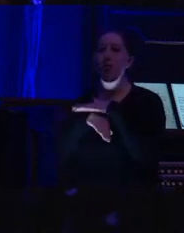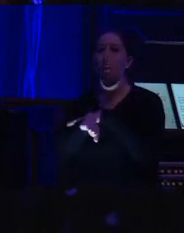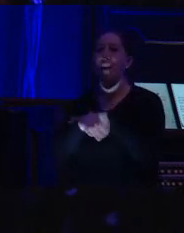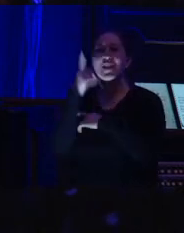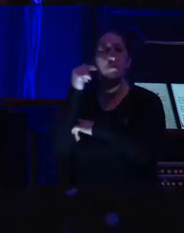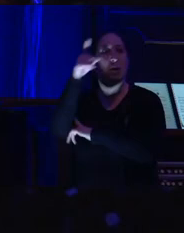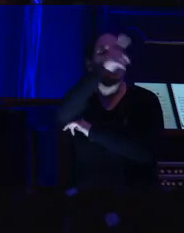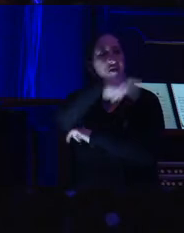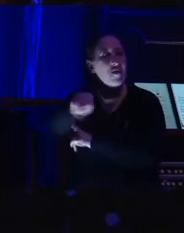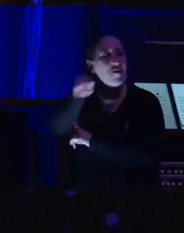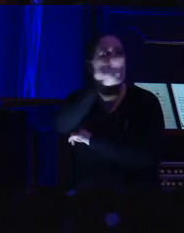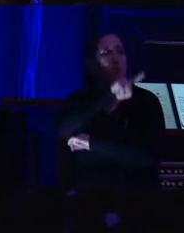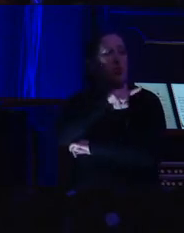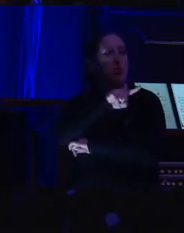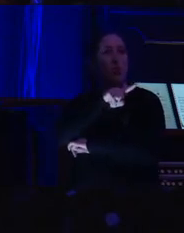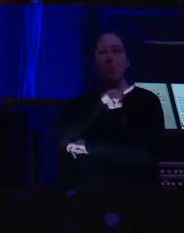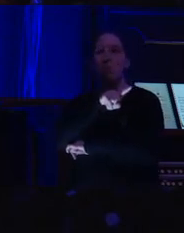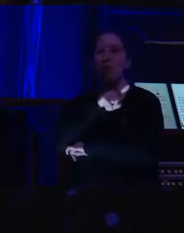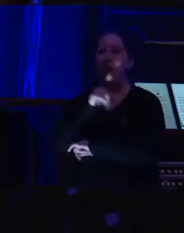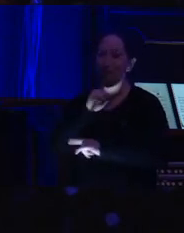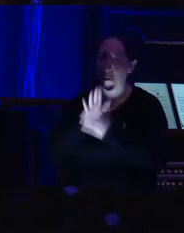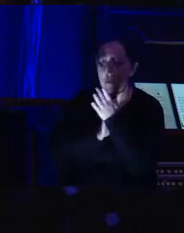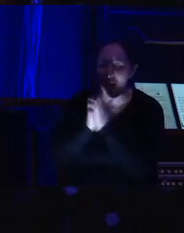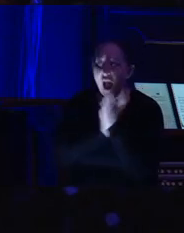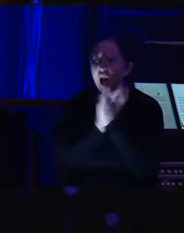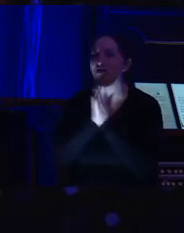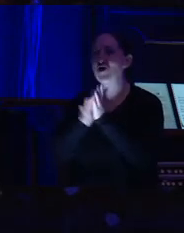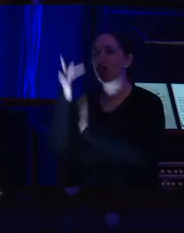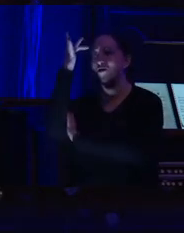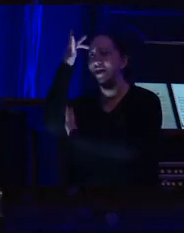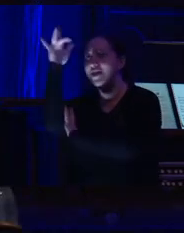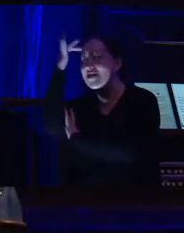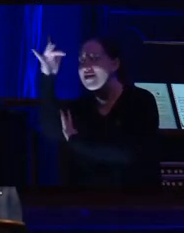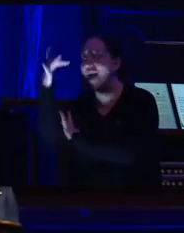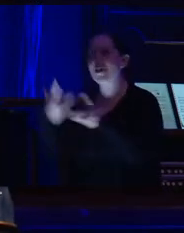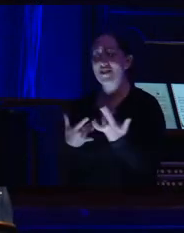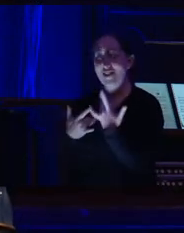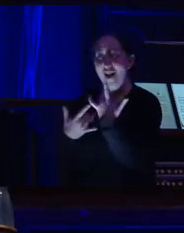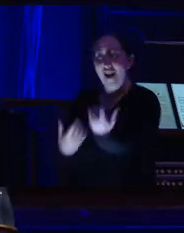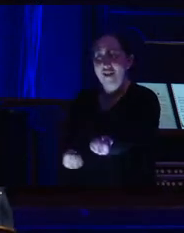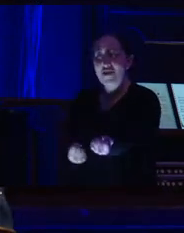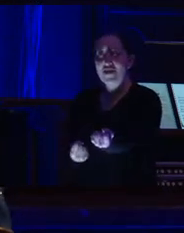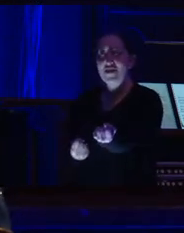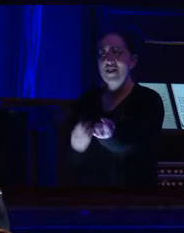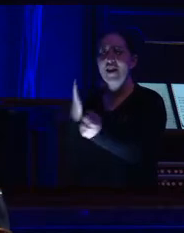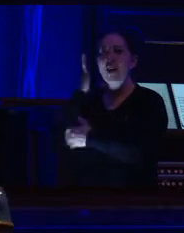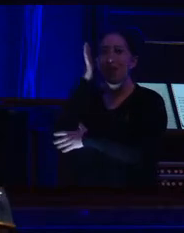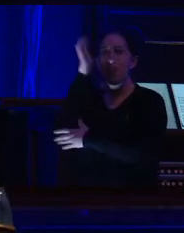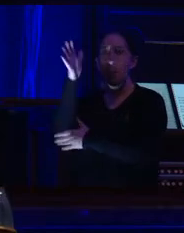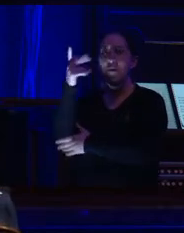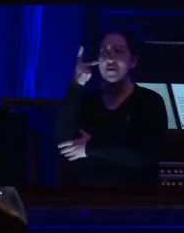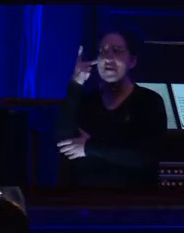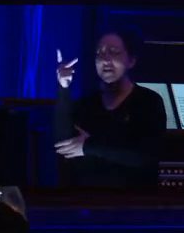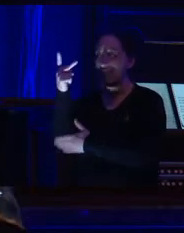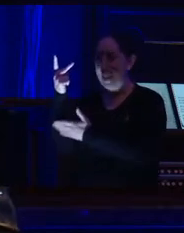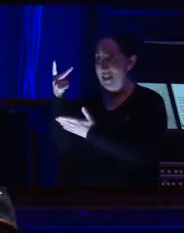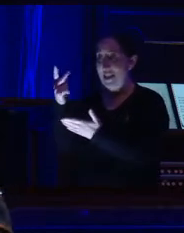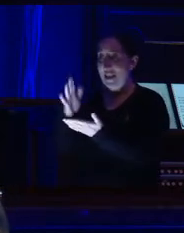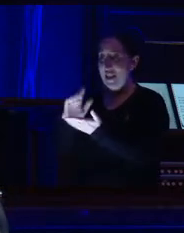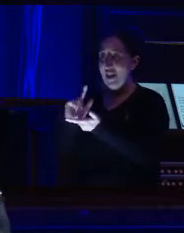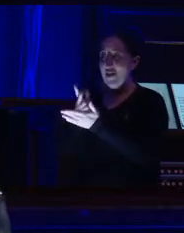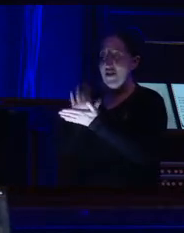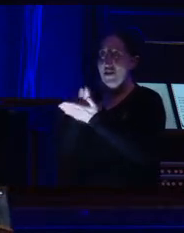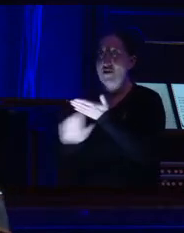of you, it is your energy, your passion, your intellect and confidence that will see this institution and this nation